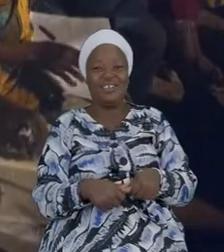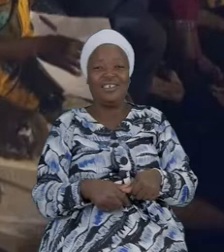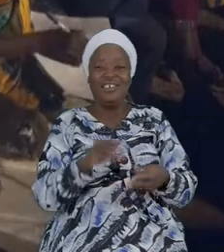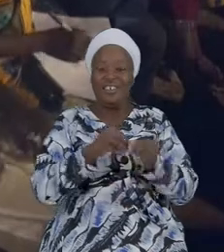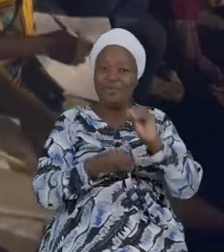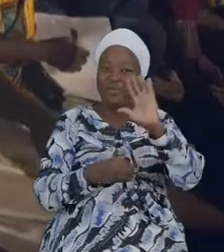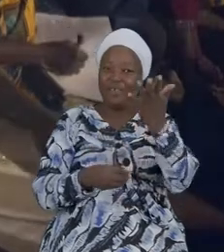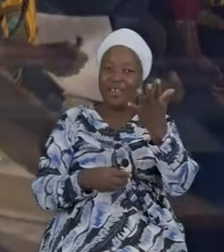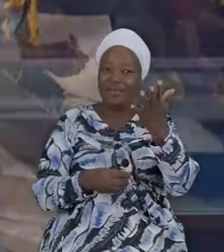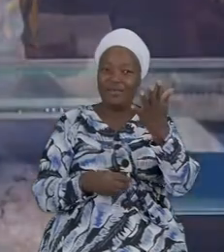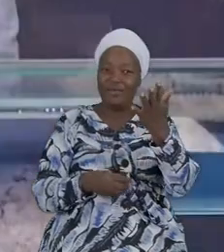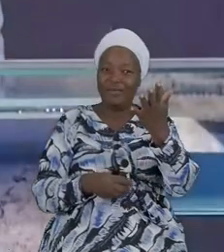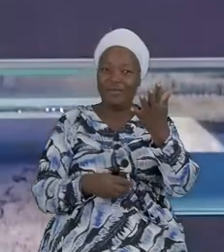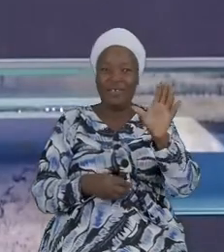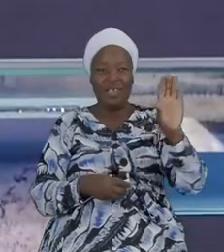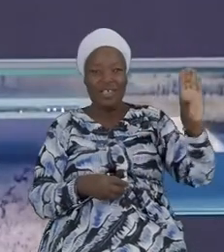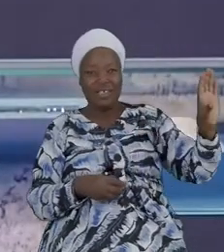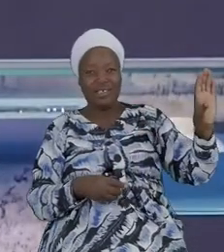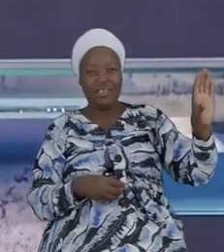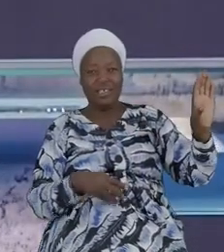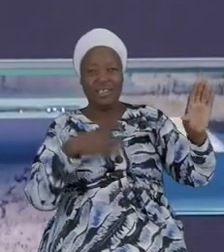Number five, see the